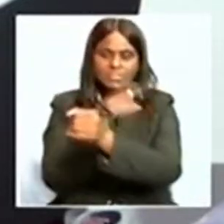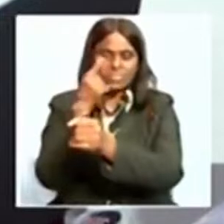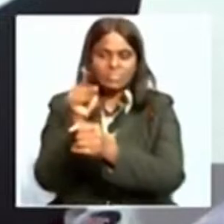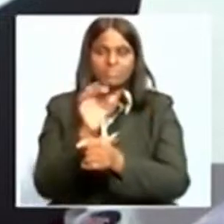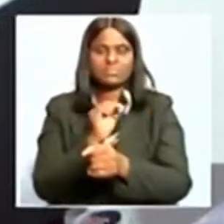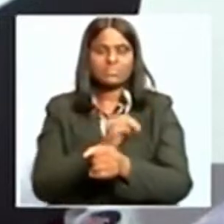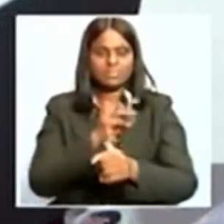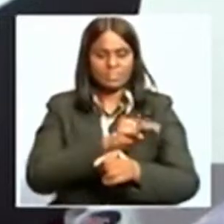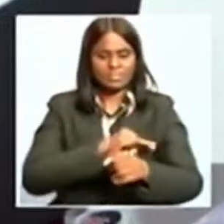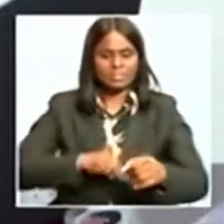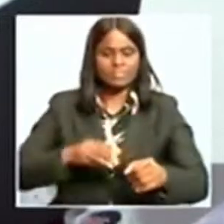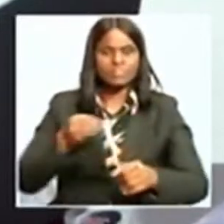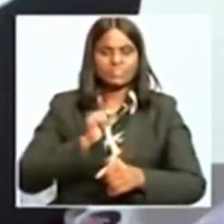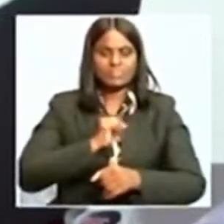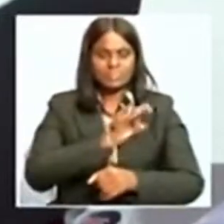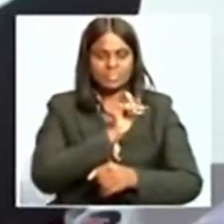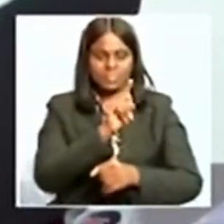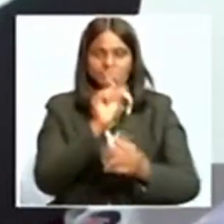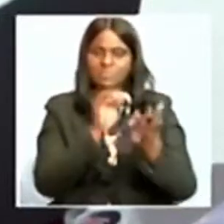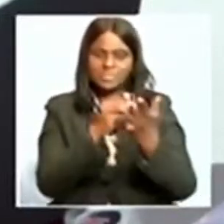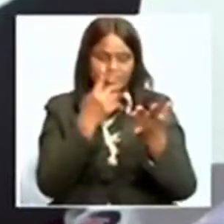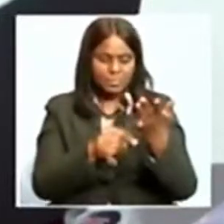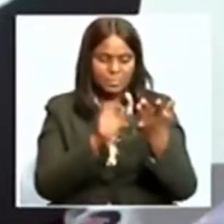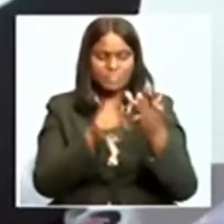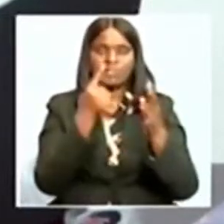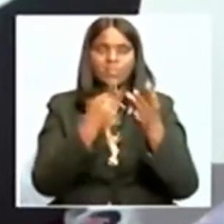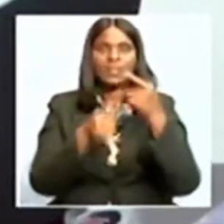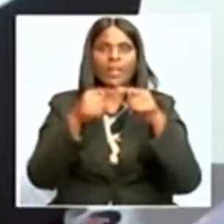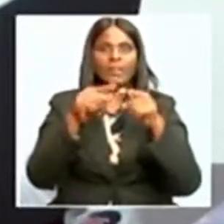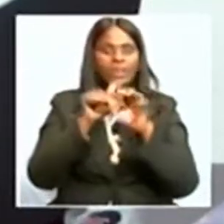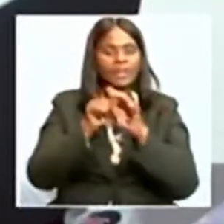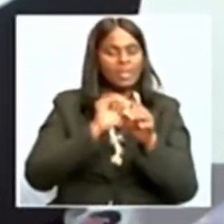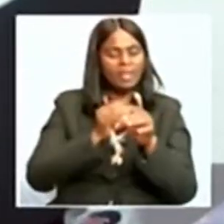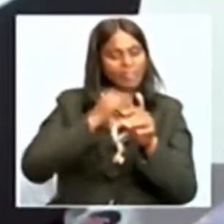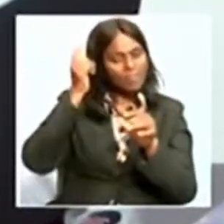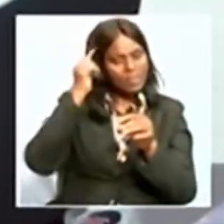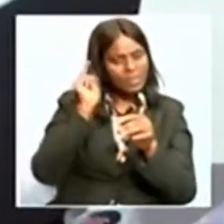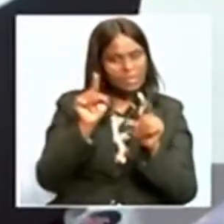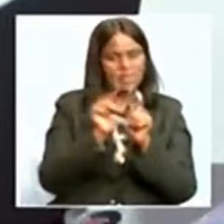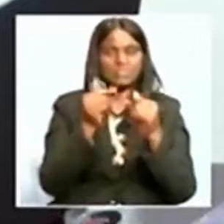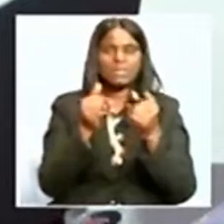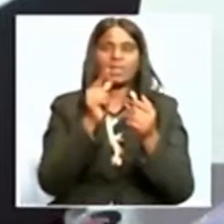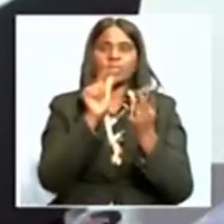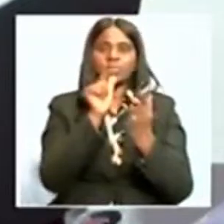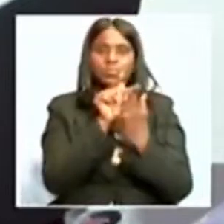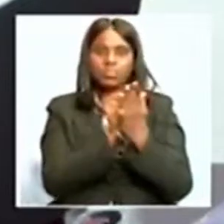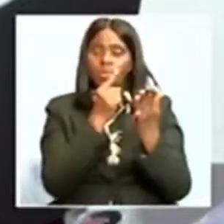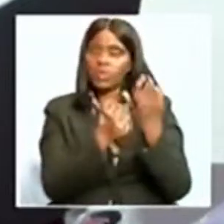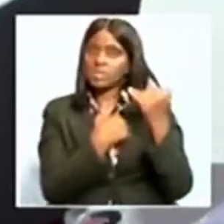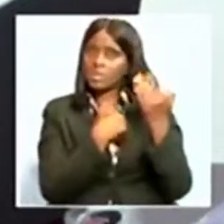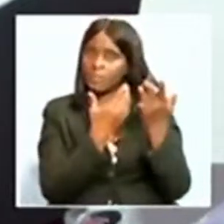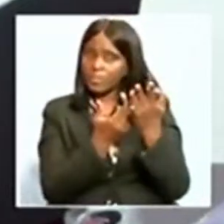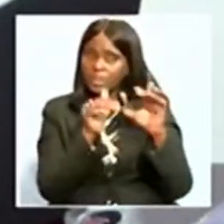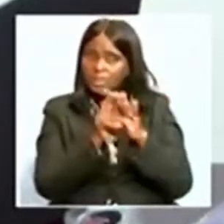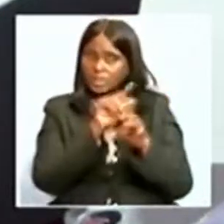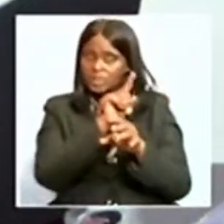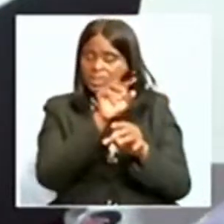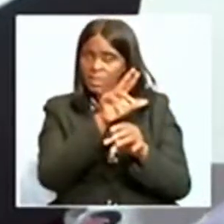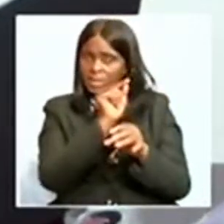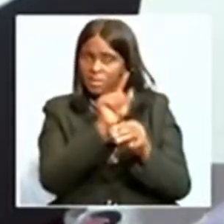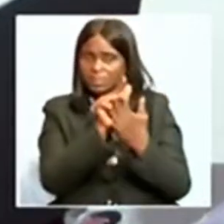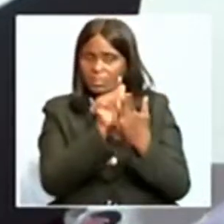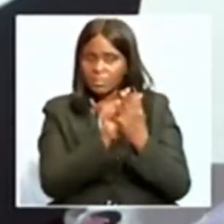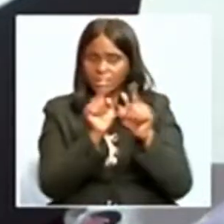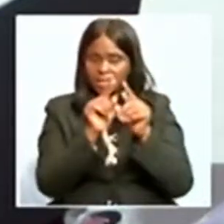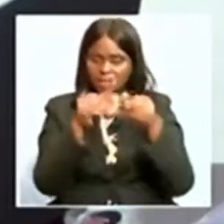members of staff, this is the provision that came into mind. And the current law as it stands in the ZRA Act,